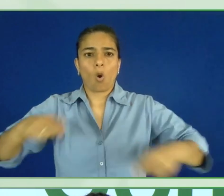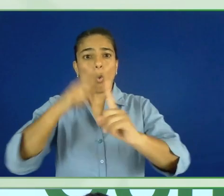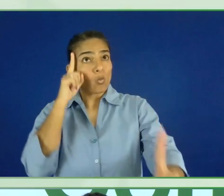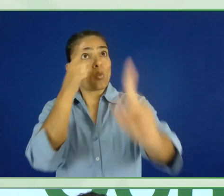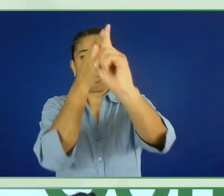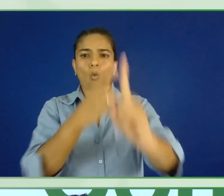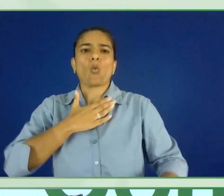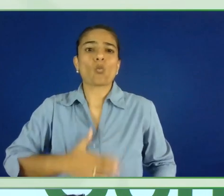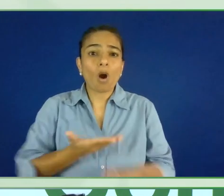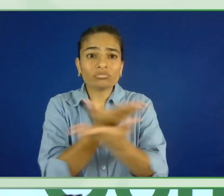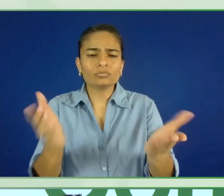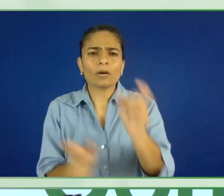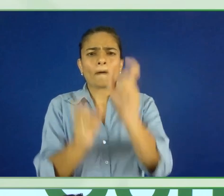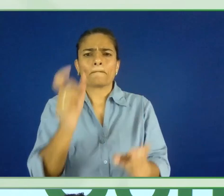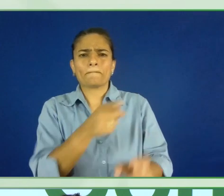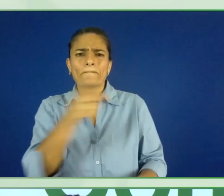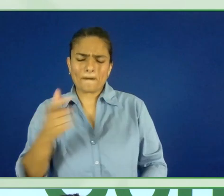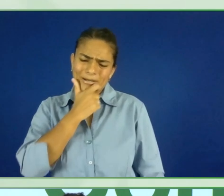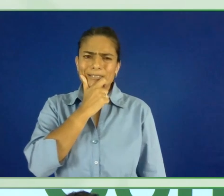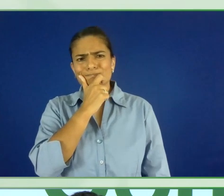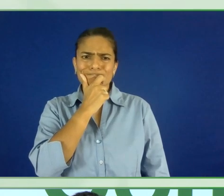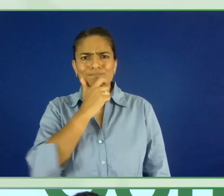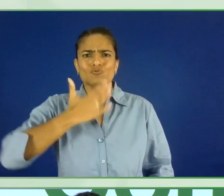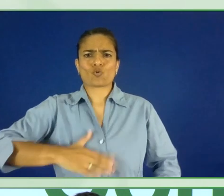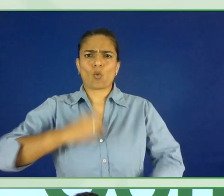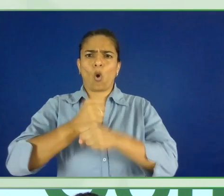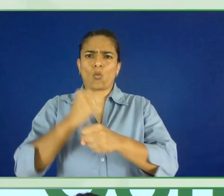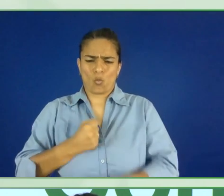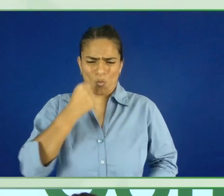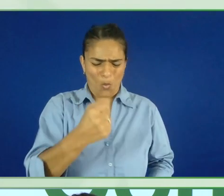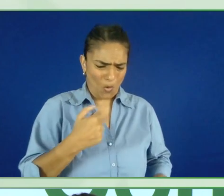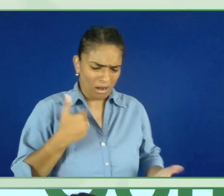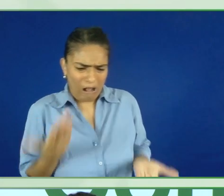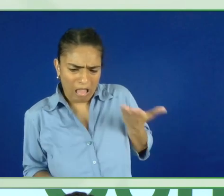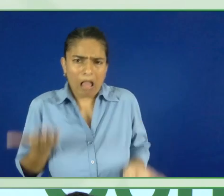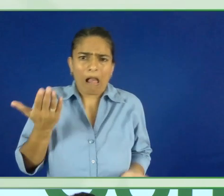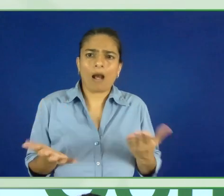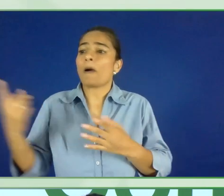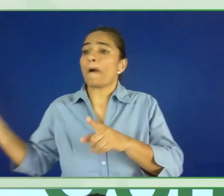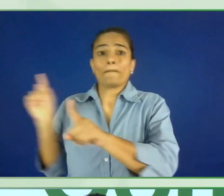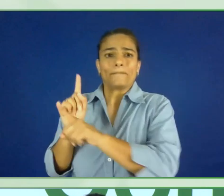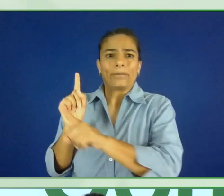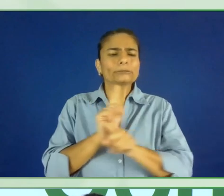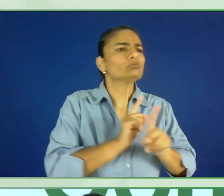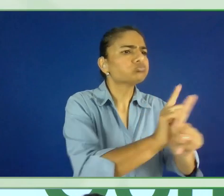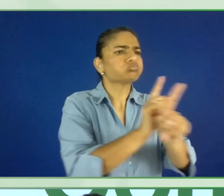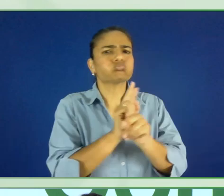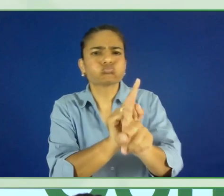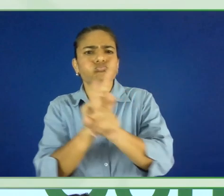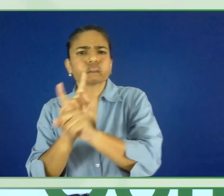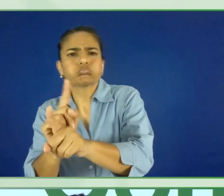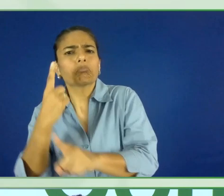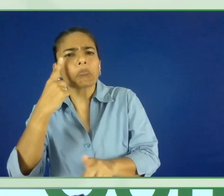the mentee, but we want to encourage behavior changes within the employers, and so this slide kind of gives one example of